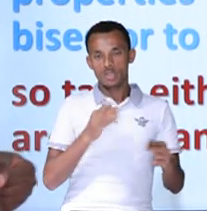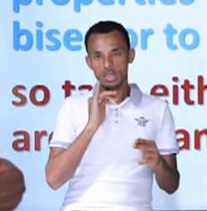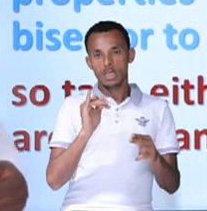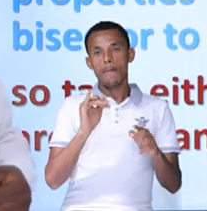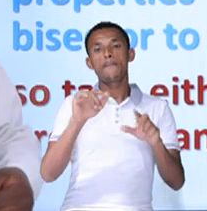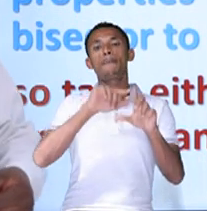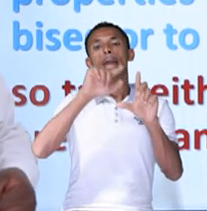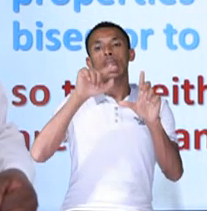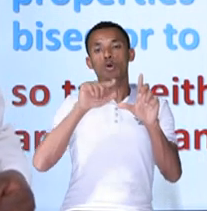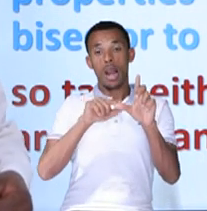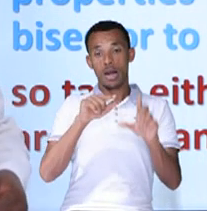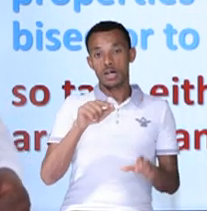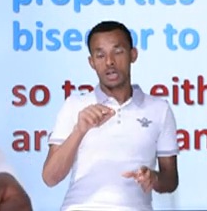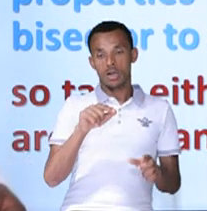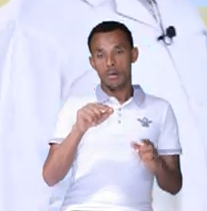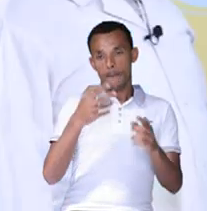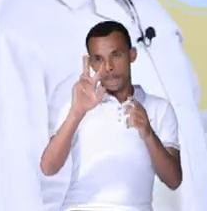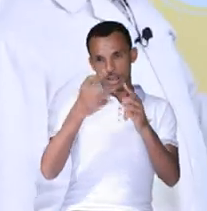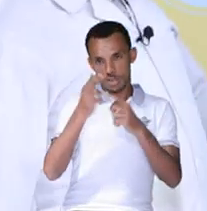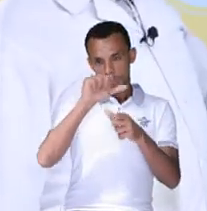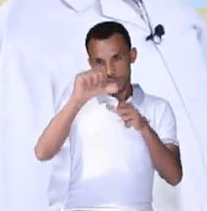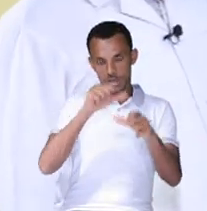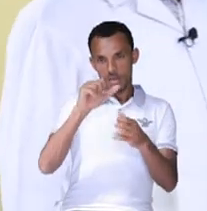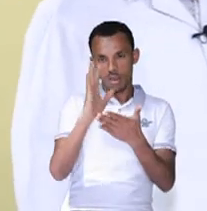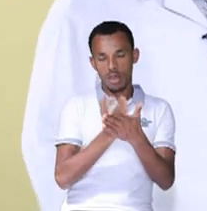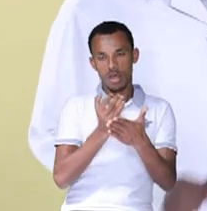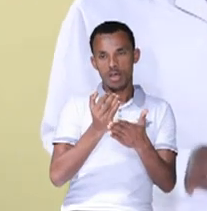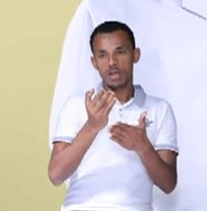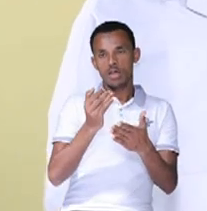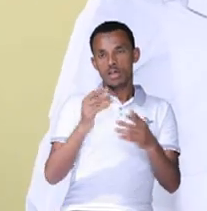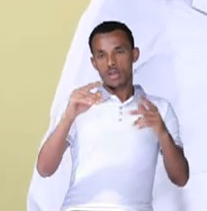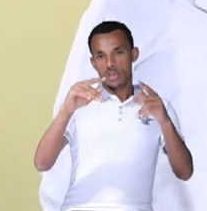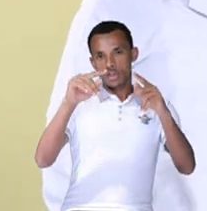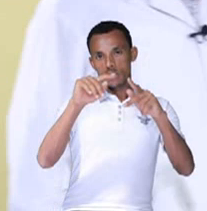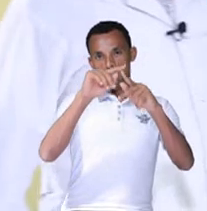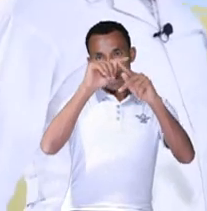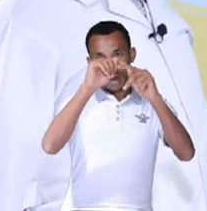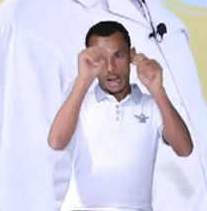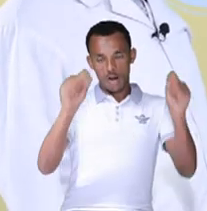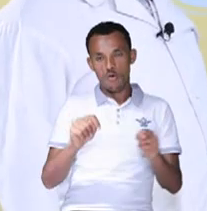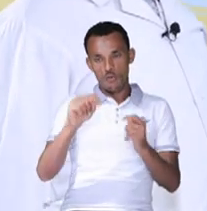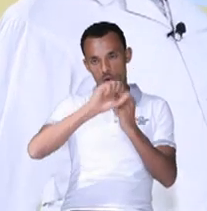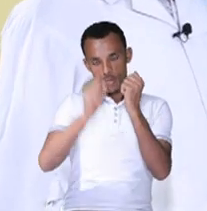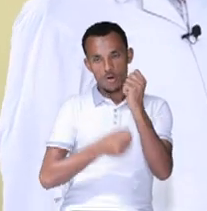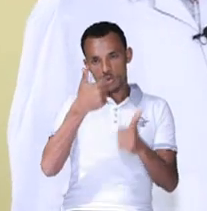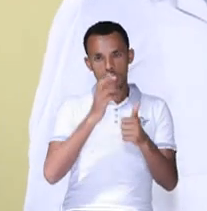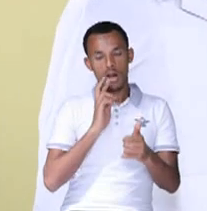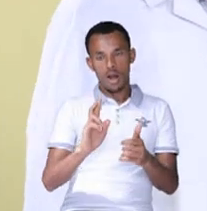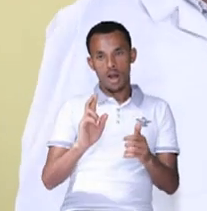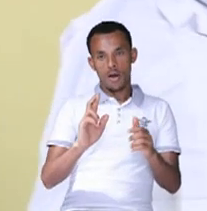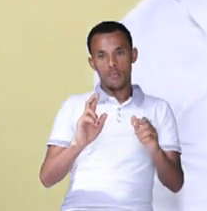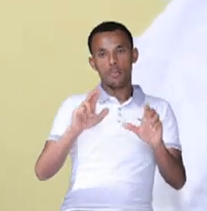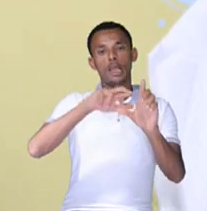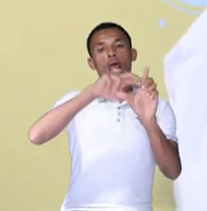perpendicular bisector of each others. So take either of the triangle formed, which are right